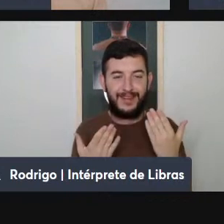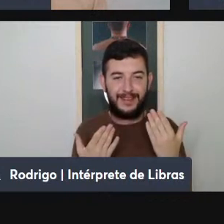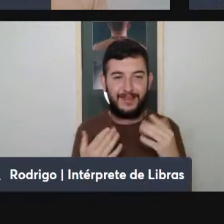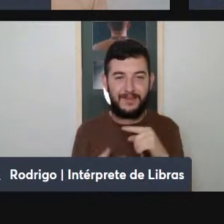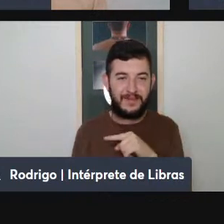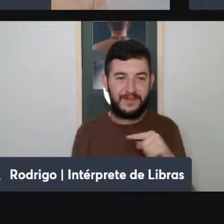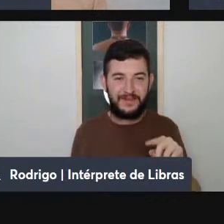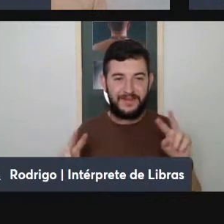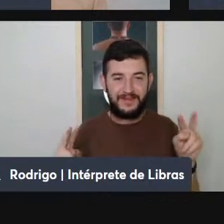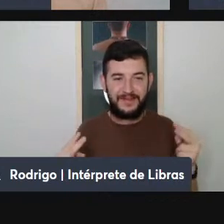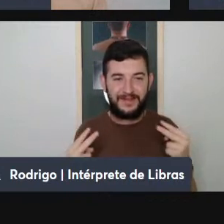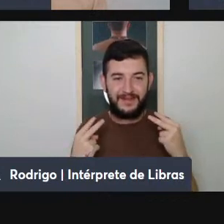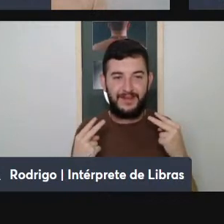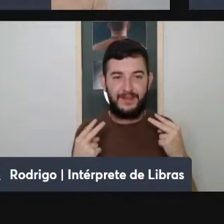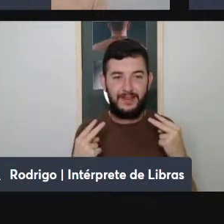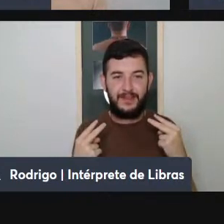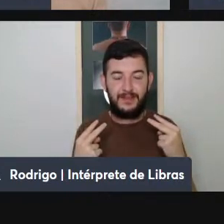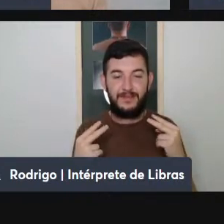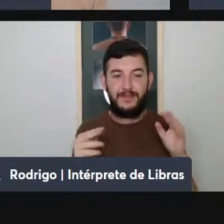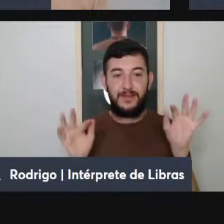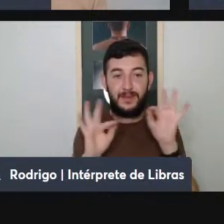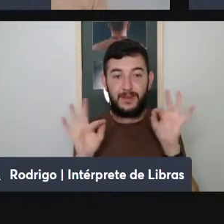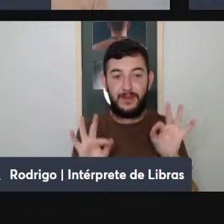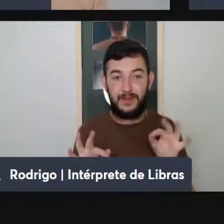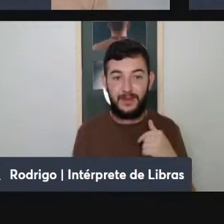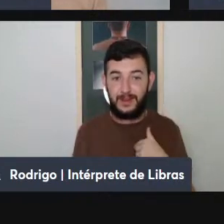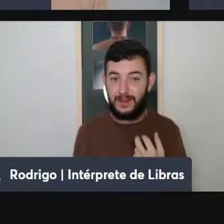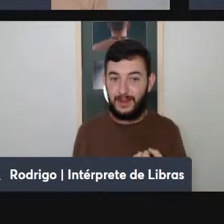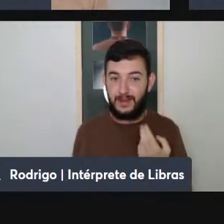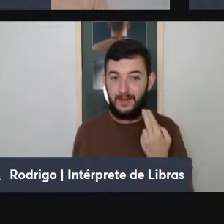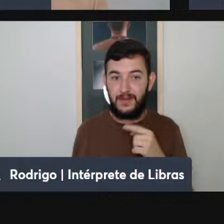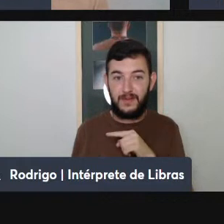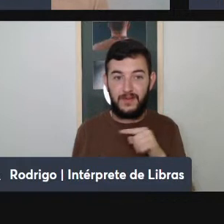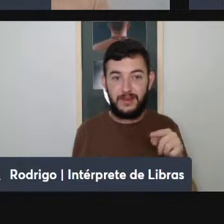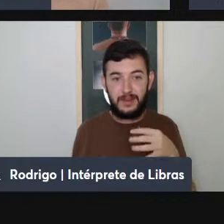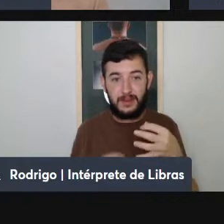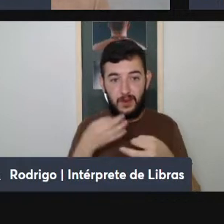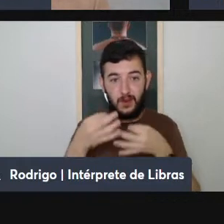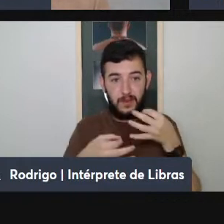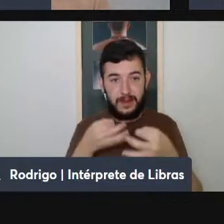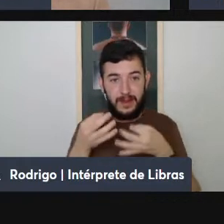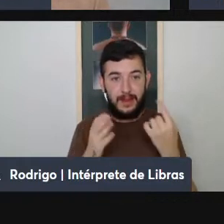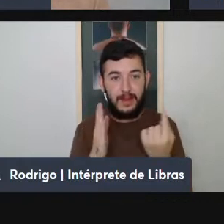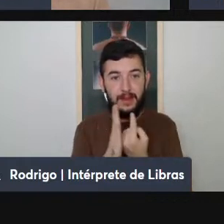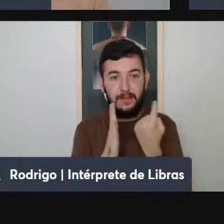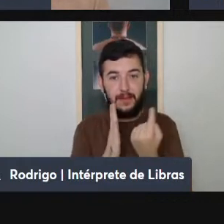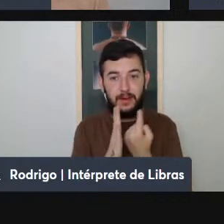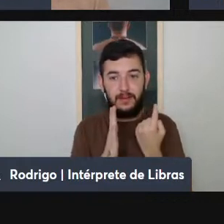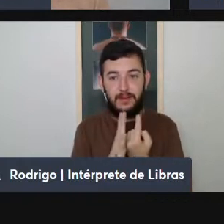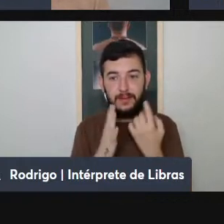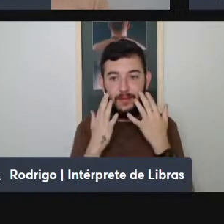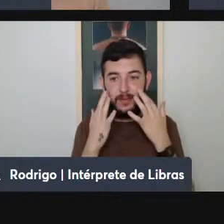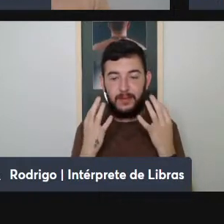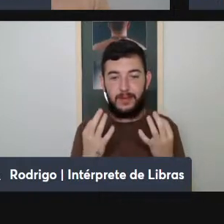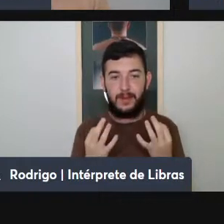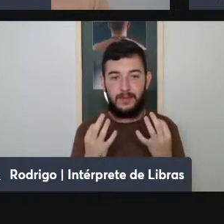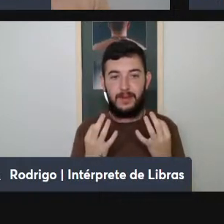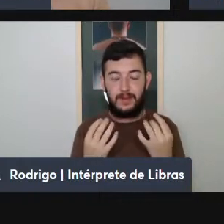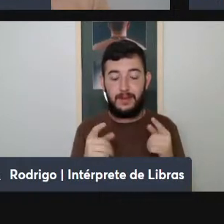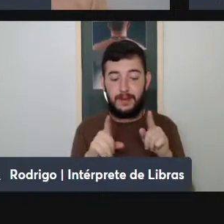ouvirem. Ficaria muito feliz com seus comentários, perguntas, observações